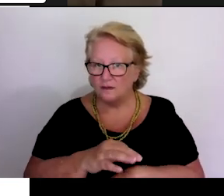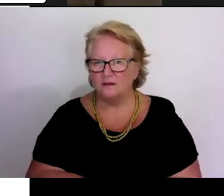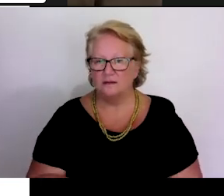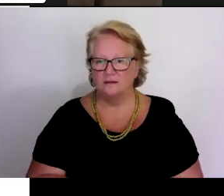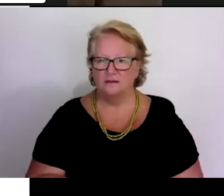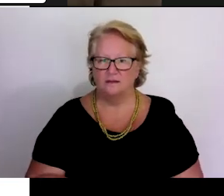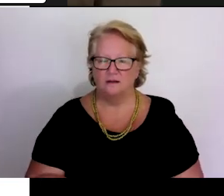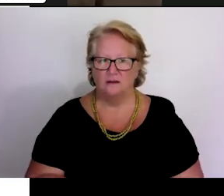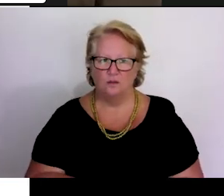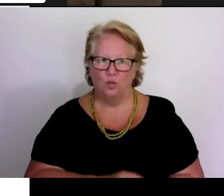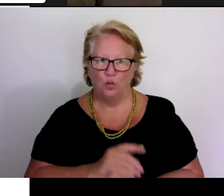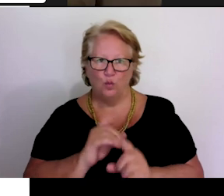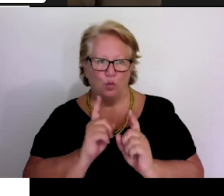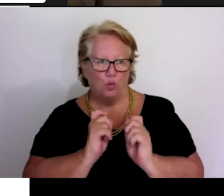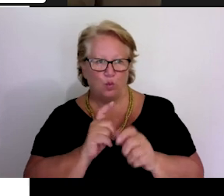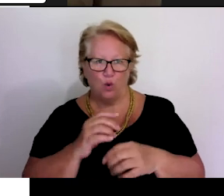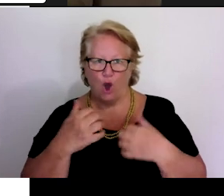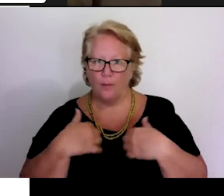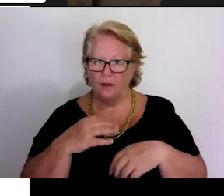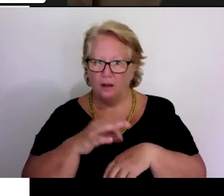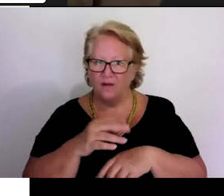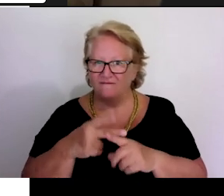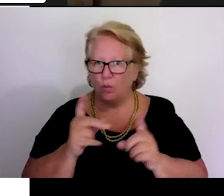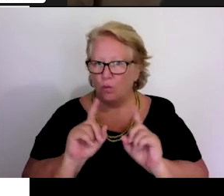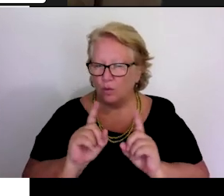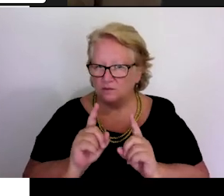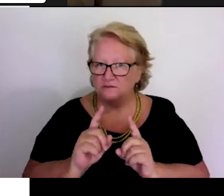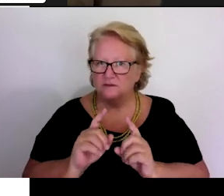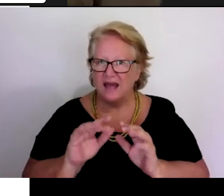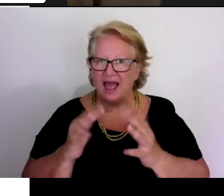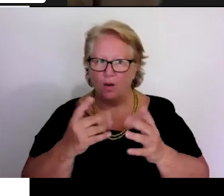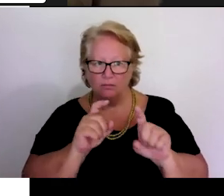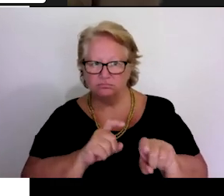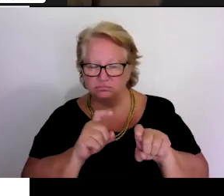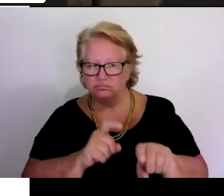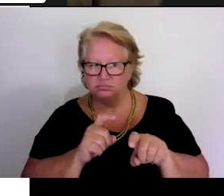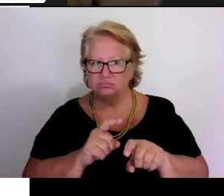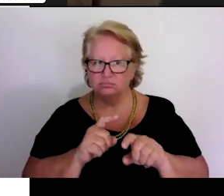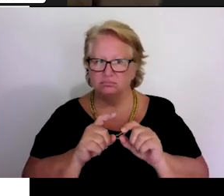what are they there for, how long did they stay, what do we know about different